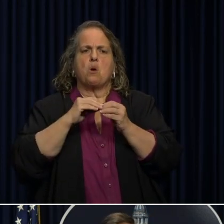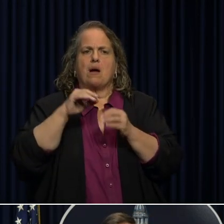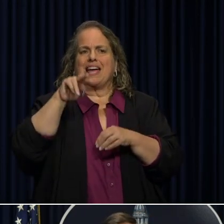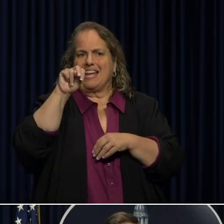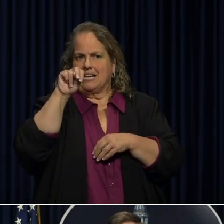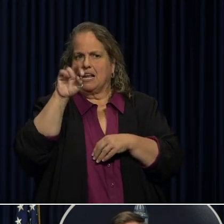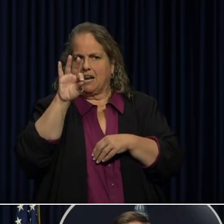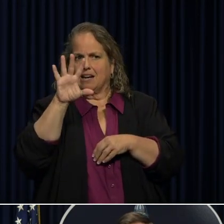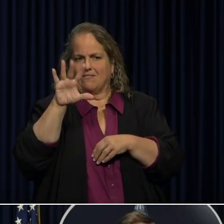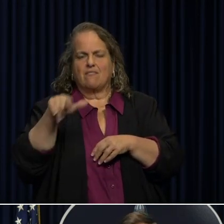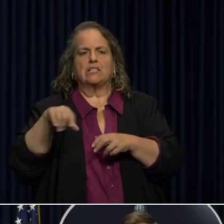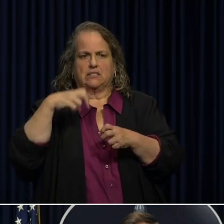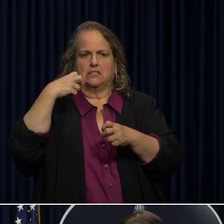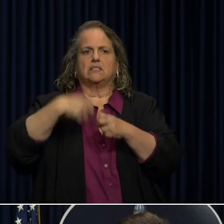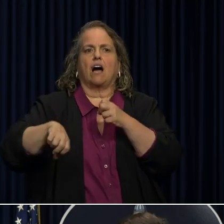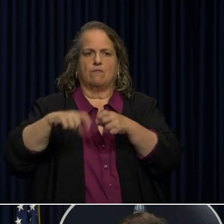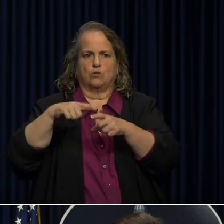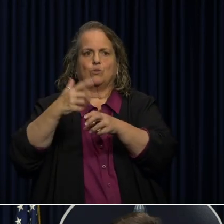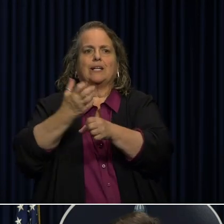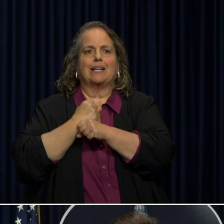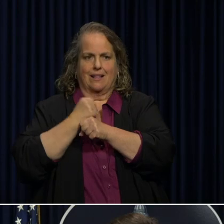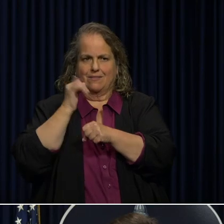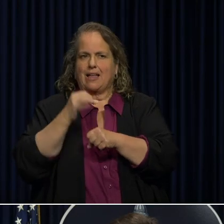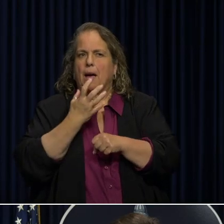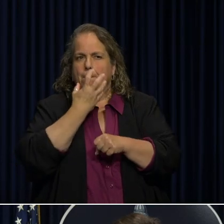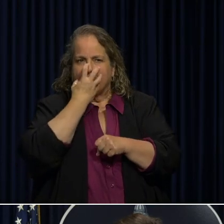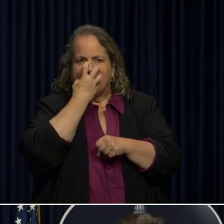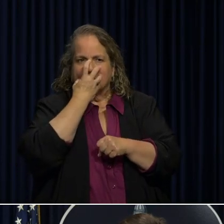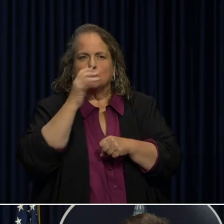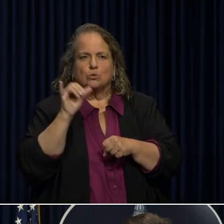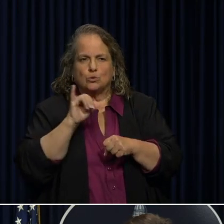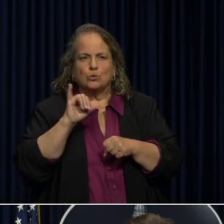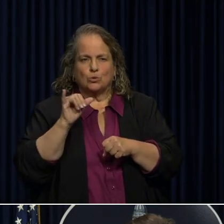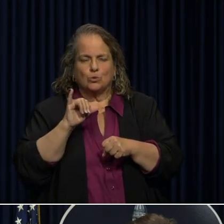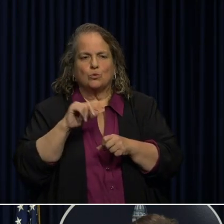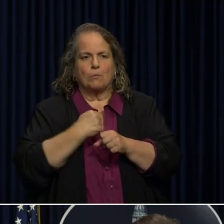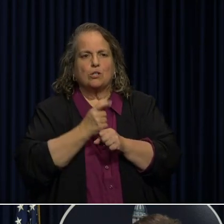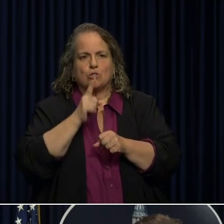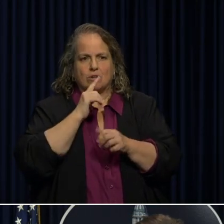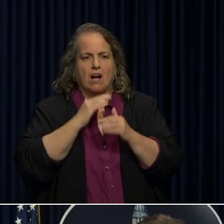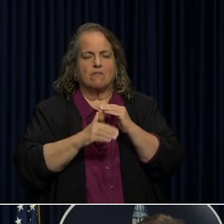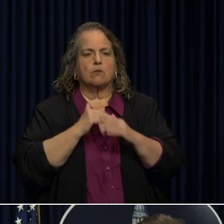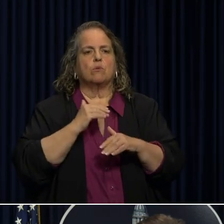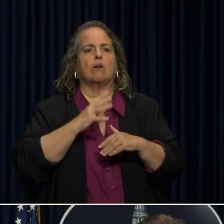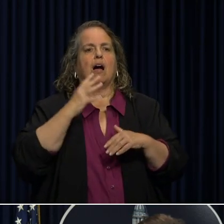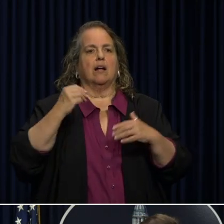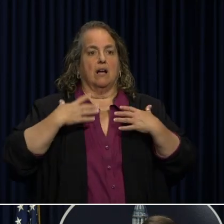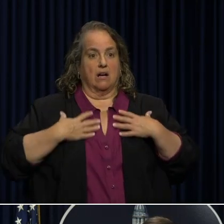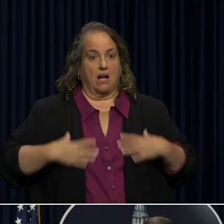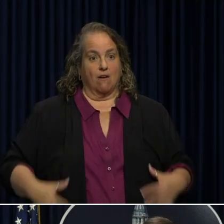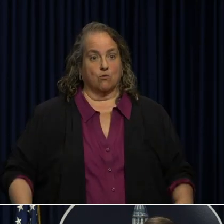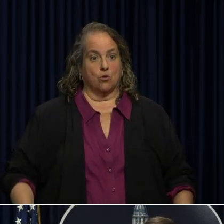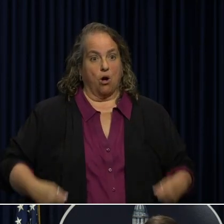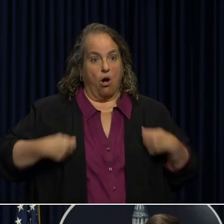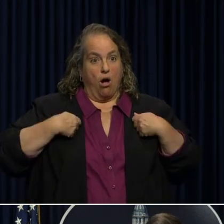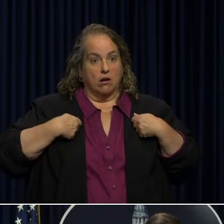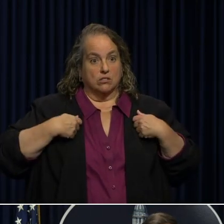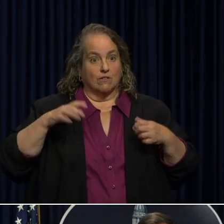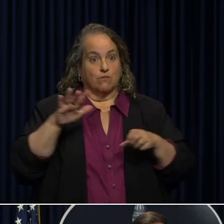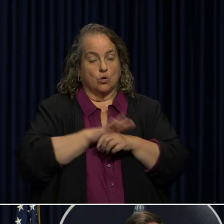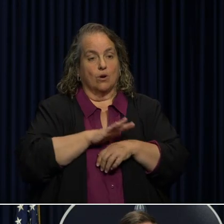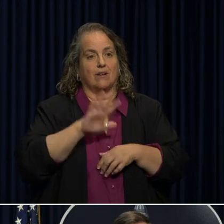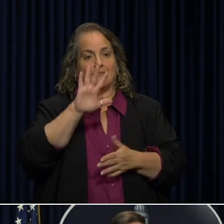is the toughest area and where we need to get to be really comfortable. And coveralls have gone from 5,000